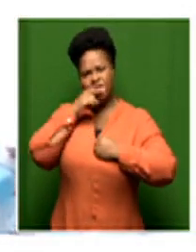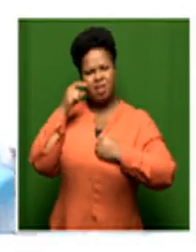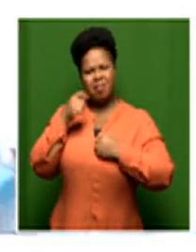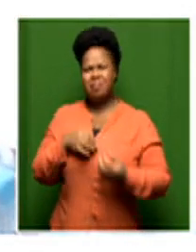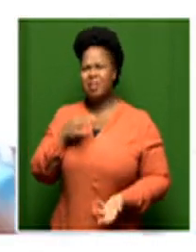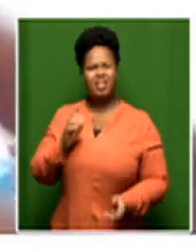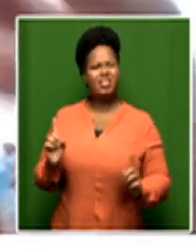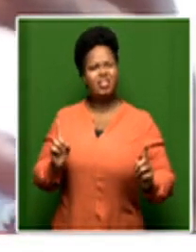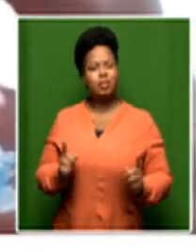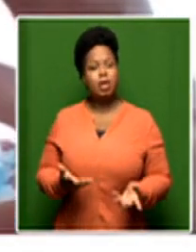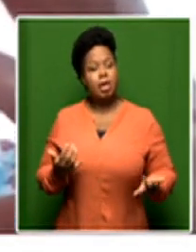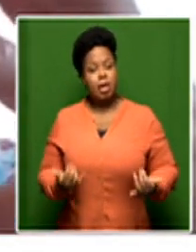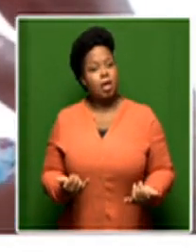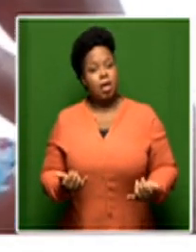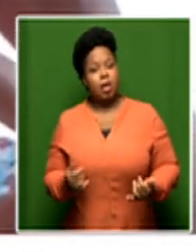addressing